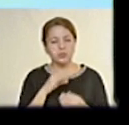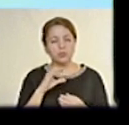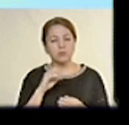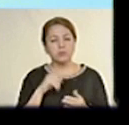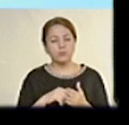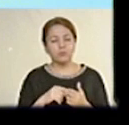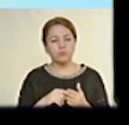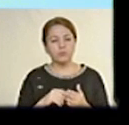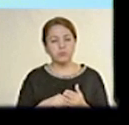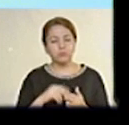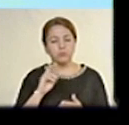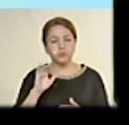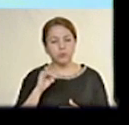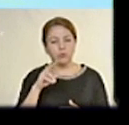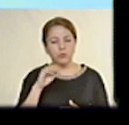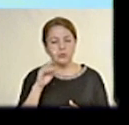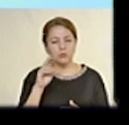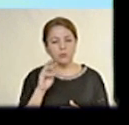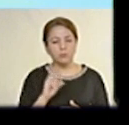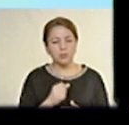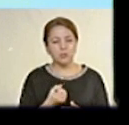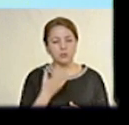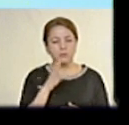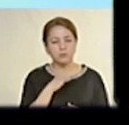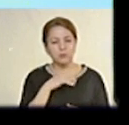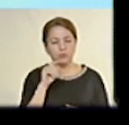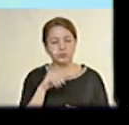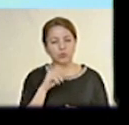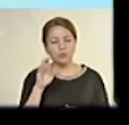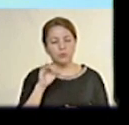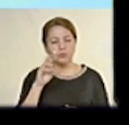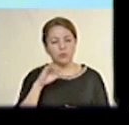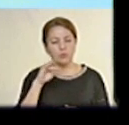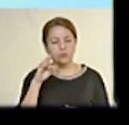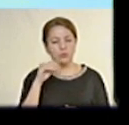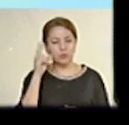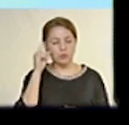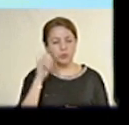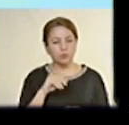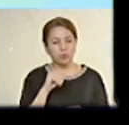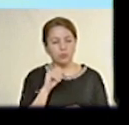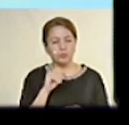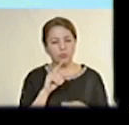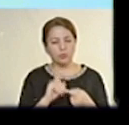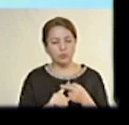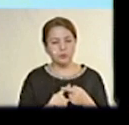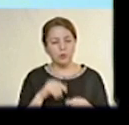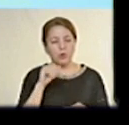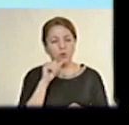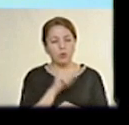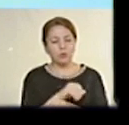bo'lsa, o'sha sonni yonida turgan butun songa qo'shib, qolgan, ya'ni qoldig'ini